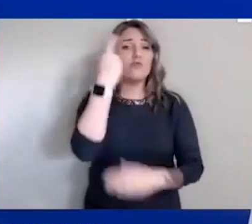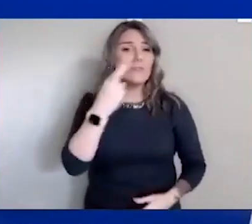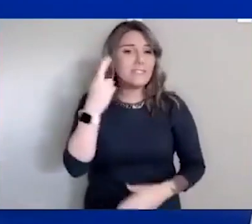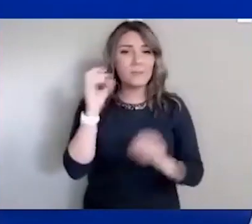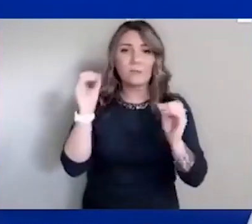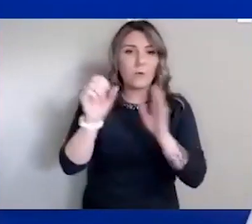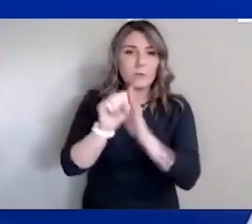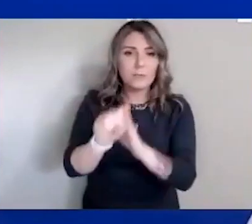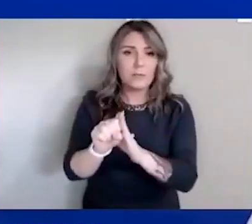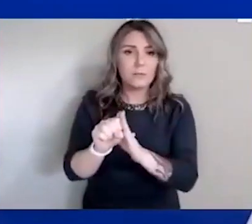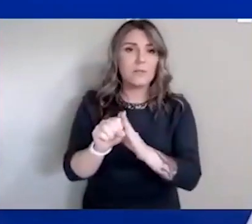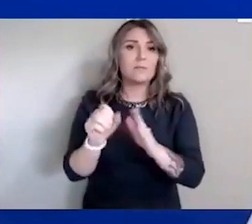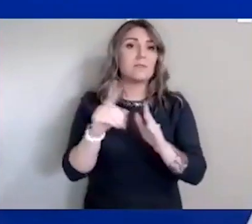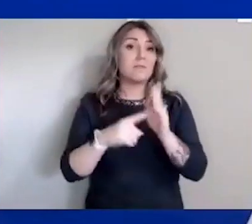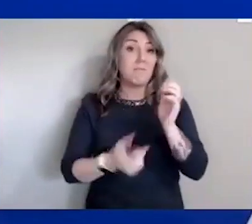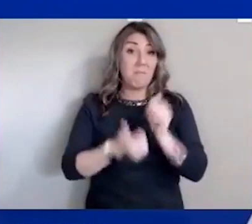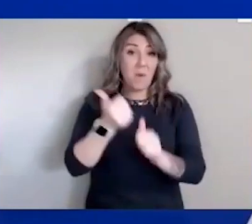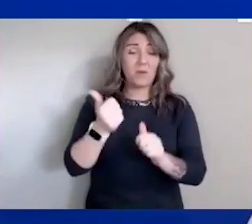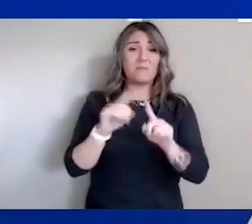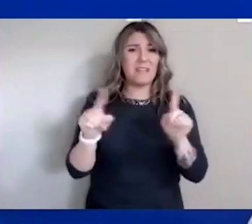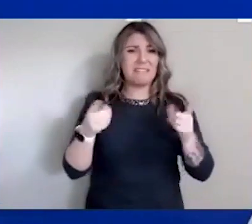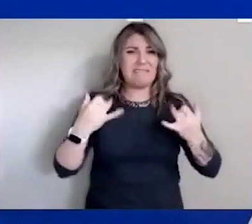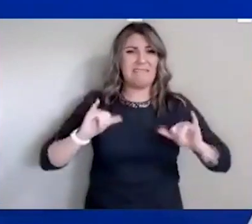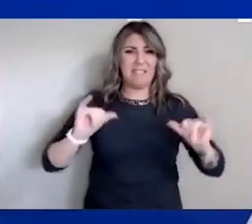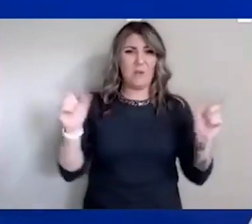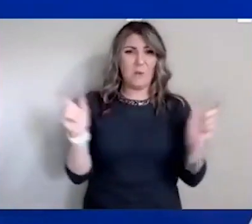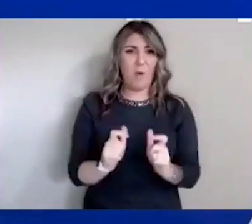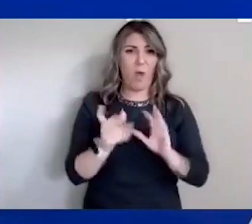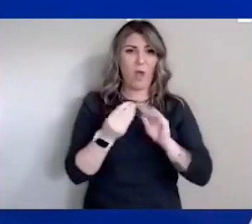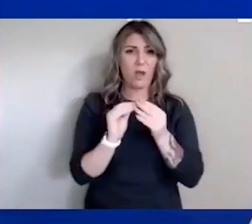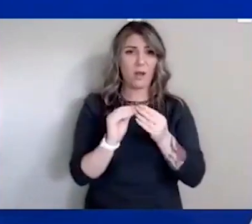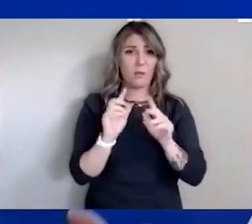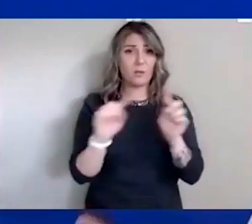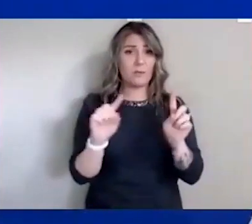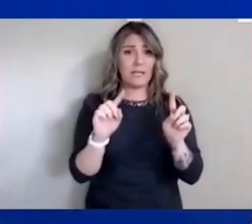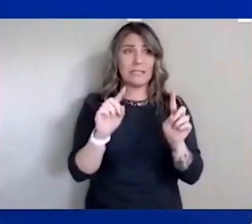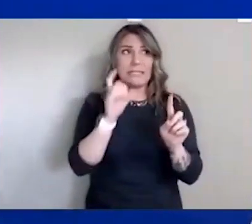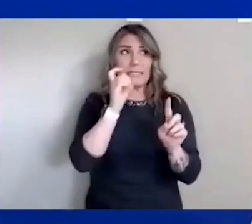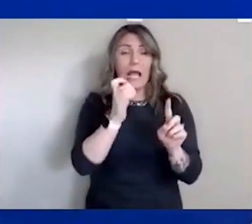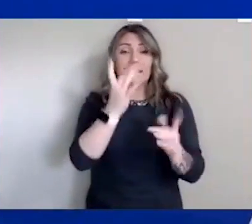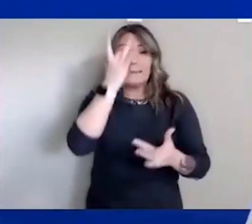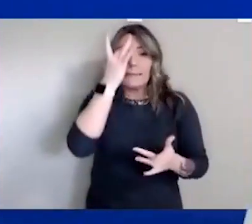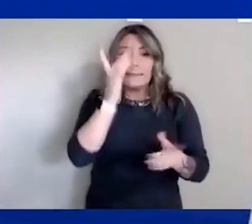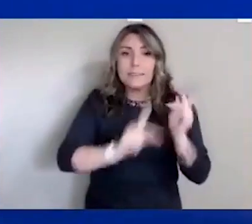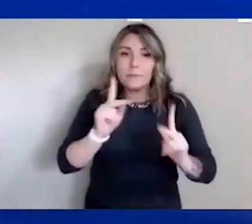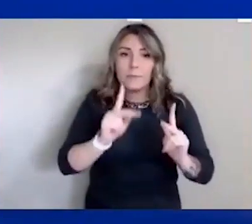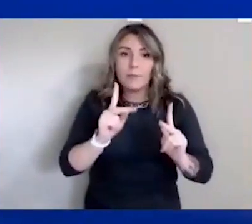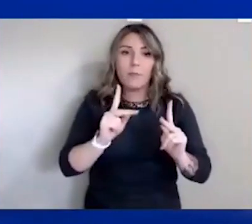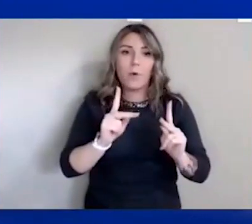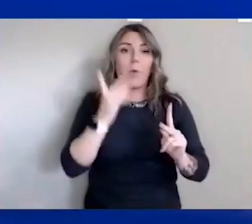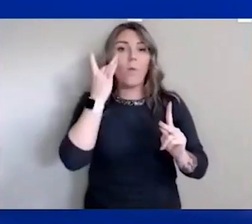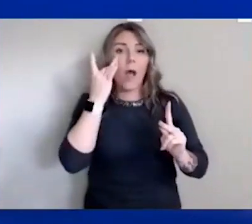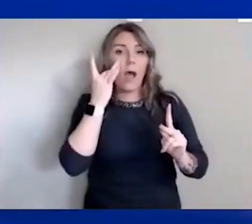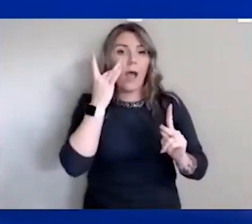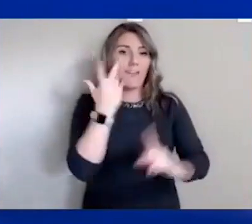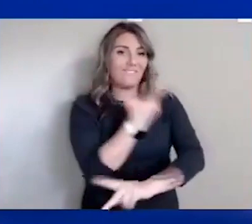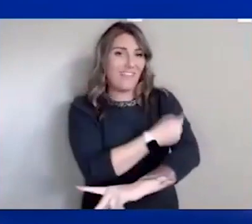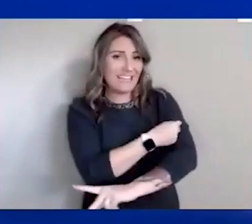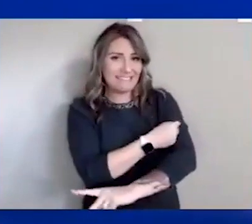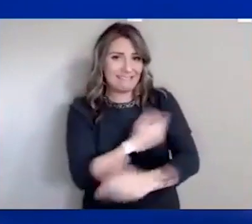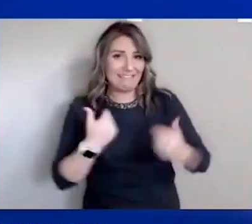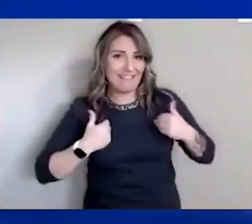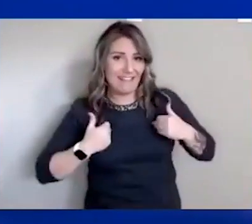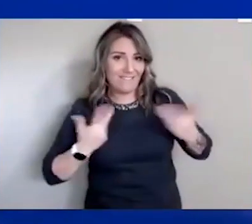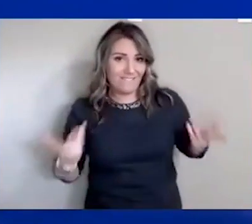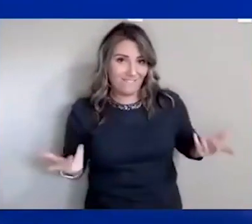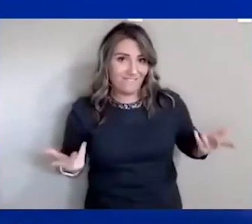but it's still a small number. It's just that we're not getting sick people in anymore because of vaccination. And remember that a lot of our sick folks